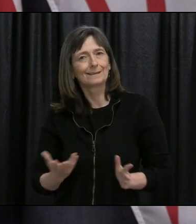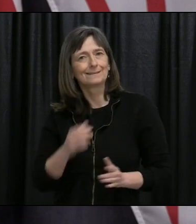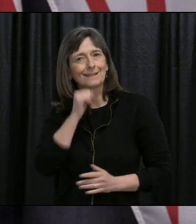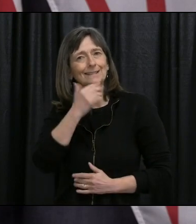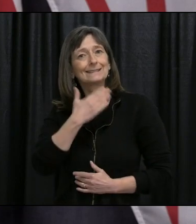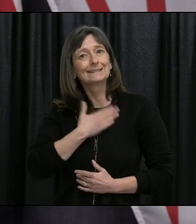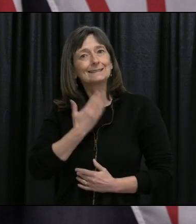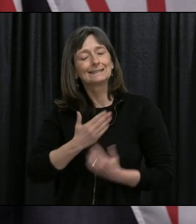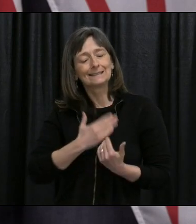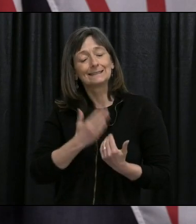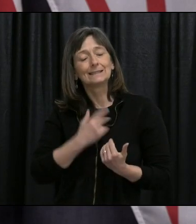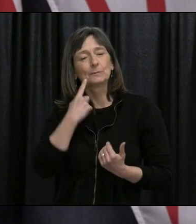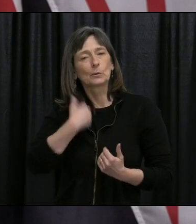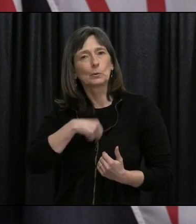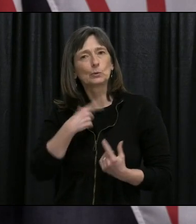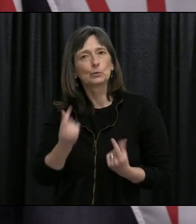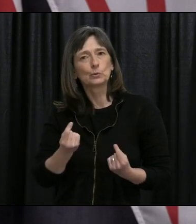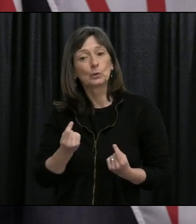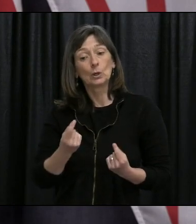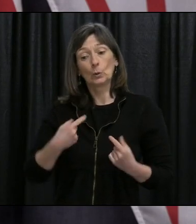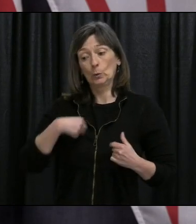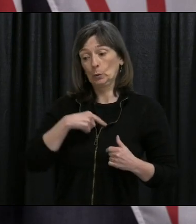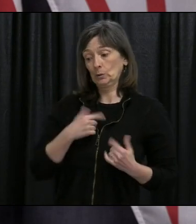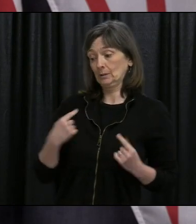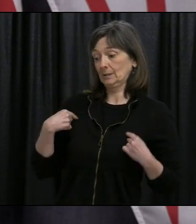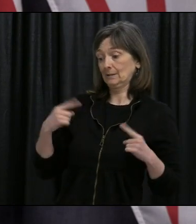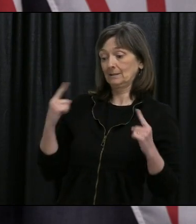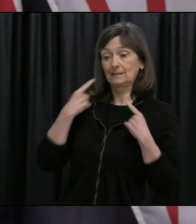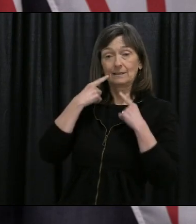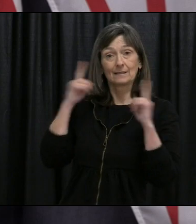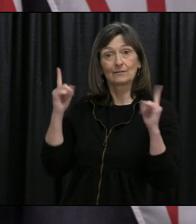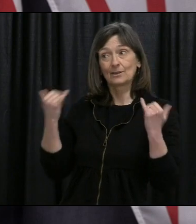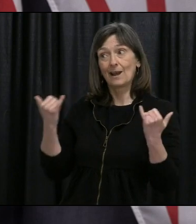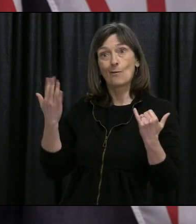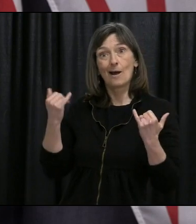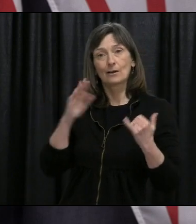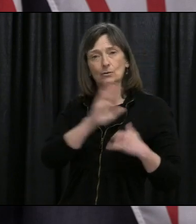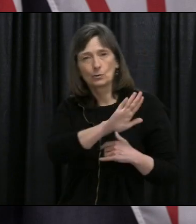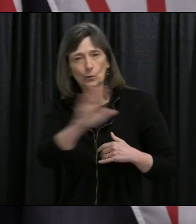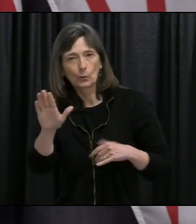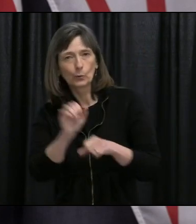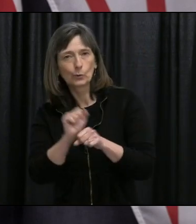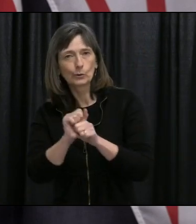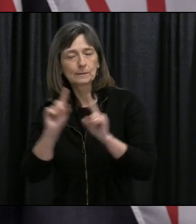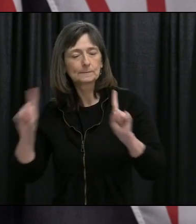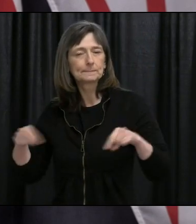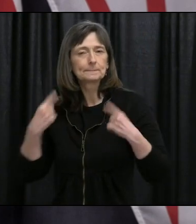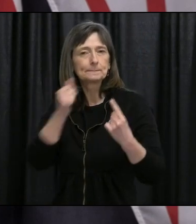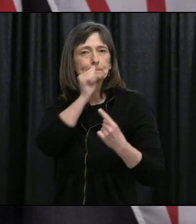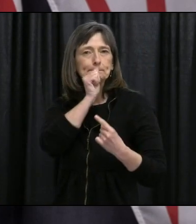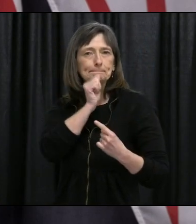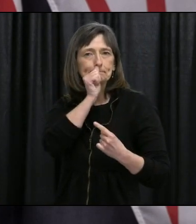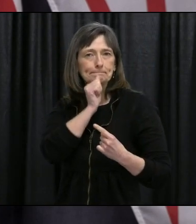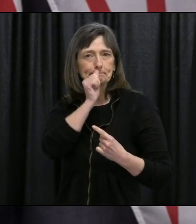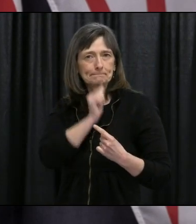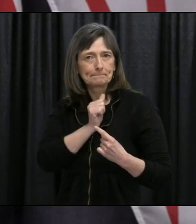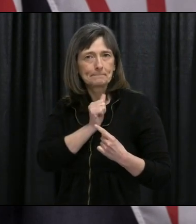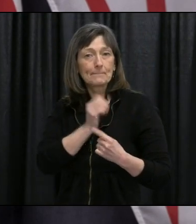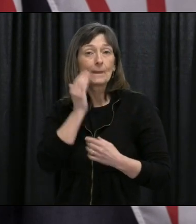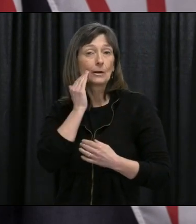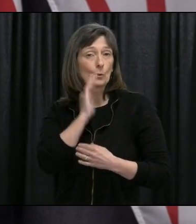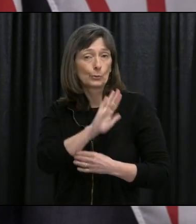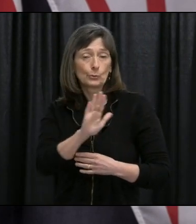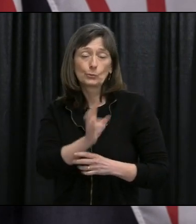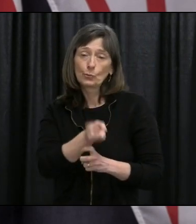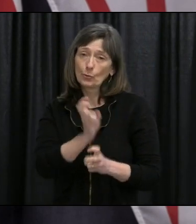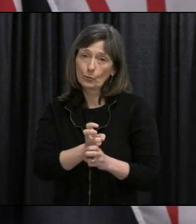today because of the efforts we have each put forth to control this virus in our province in the last 2 months. I know it has been difficult and has come with great